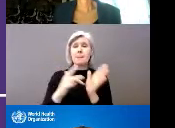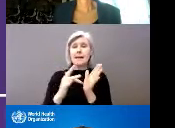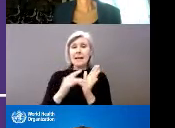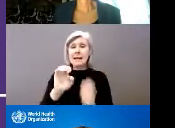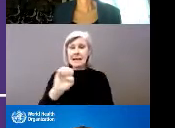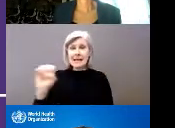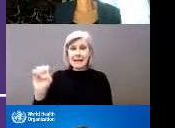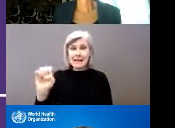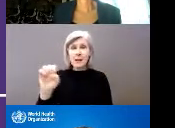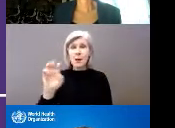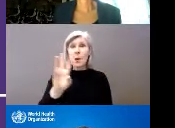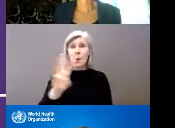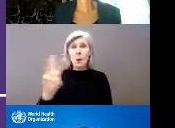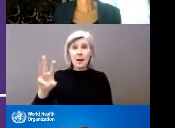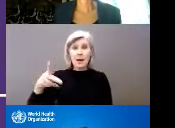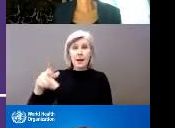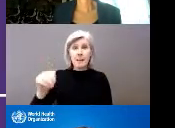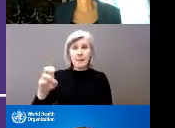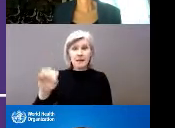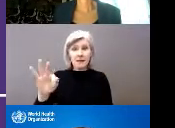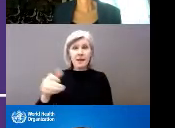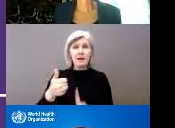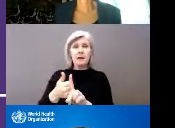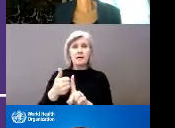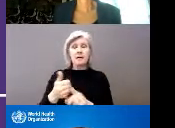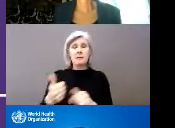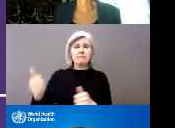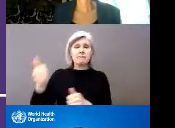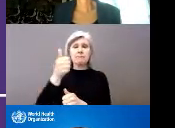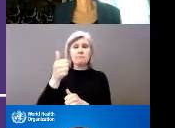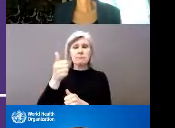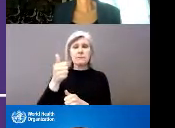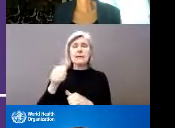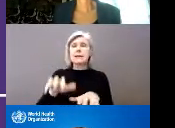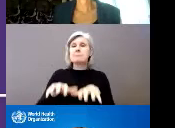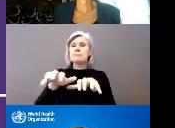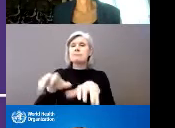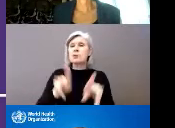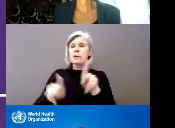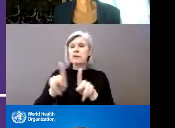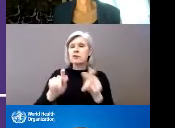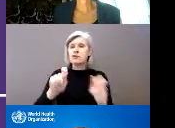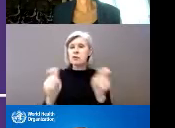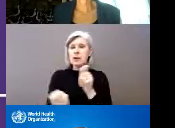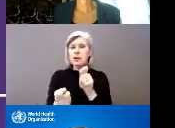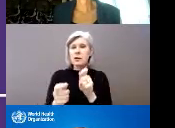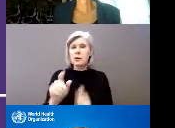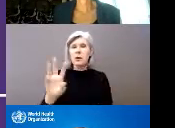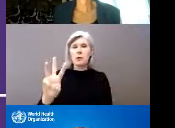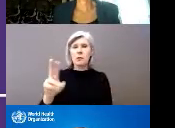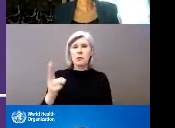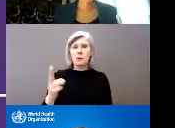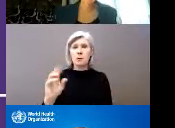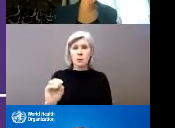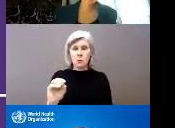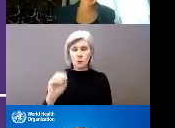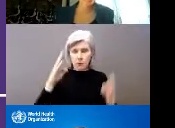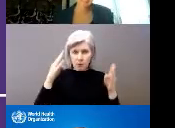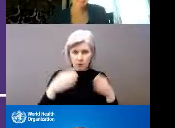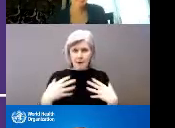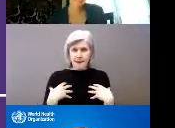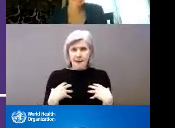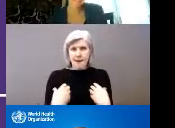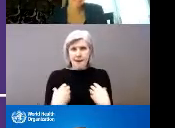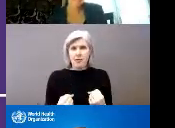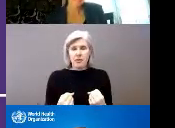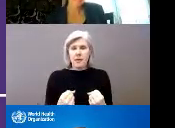head of the Demographic Change and Healthy Aging Unit at the WHO, where she coordinates the Decade of Healthy Aging and